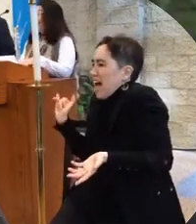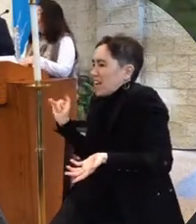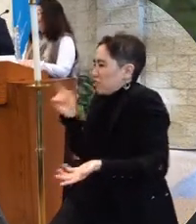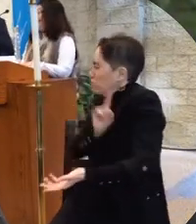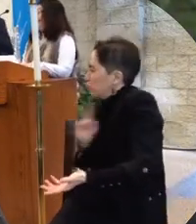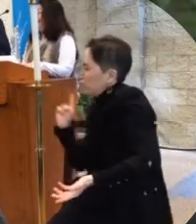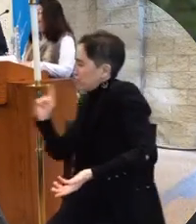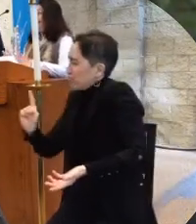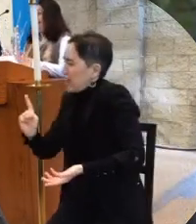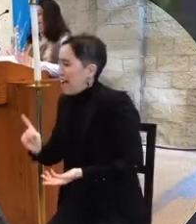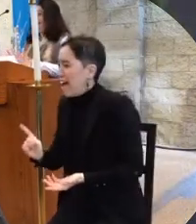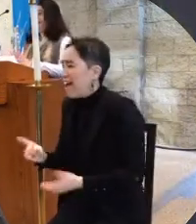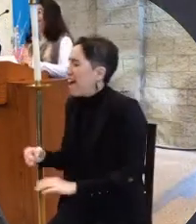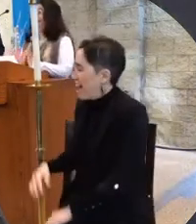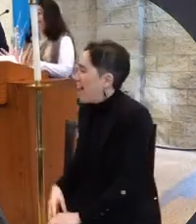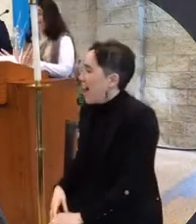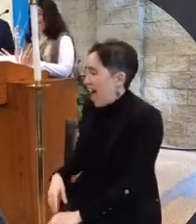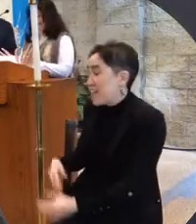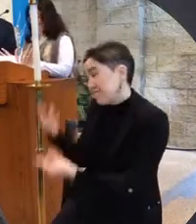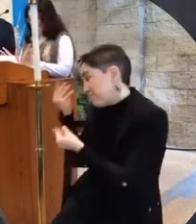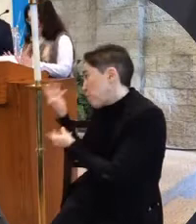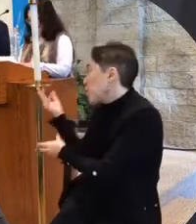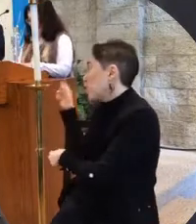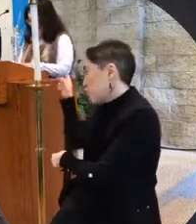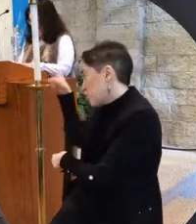And I have to say, you all look amazing.